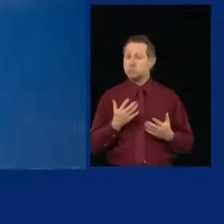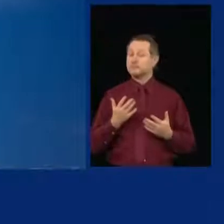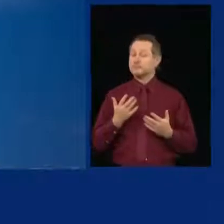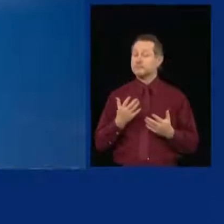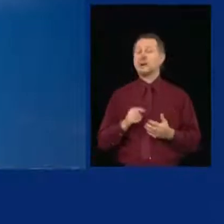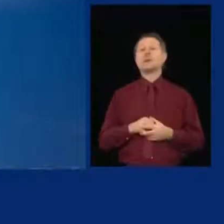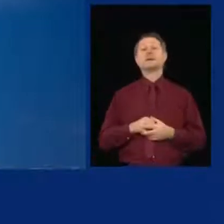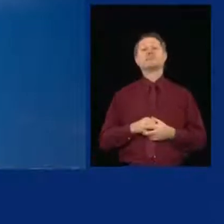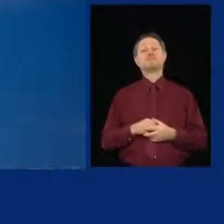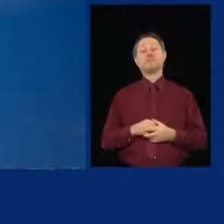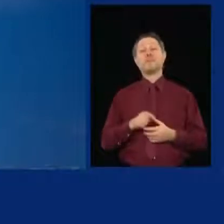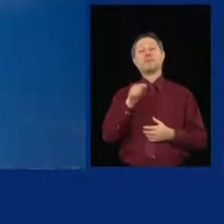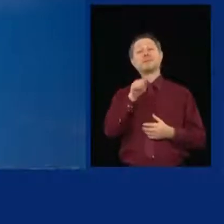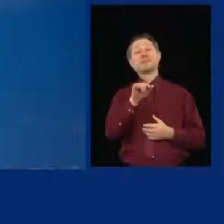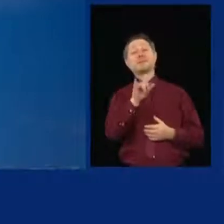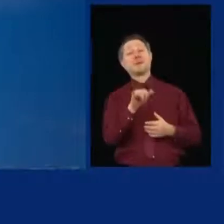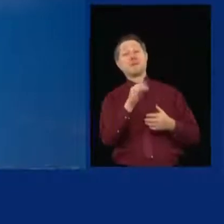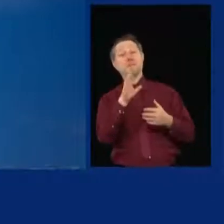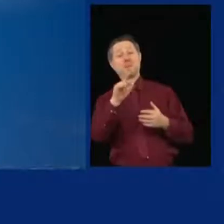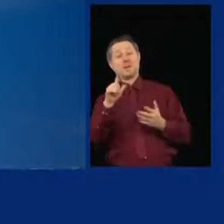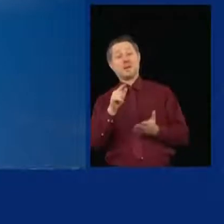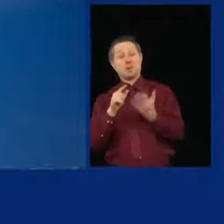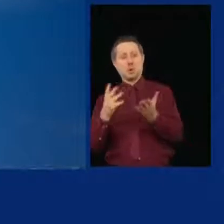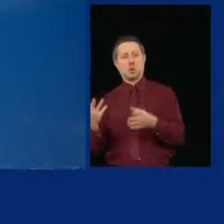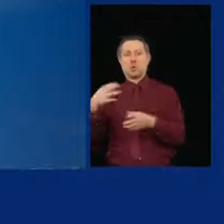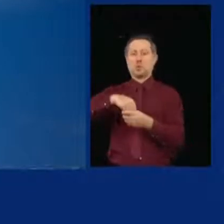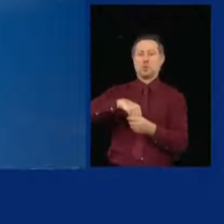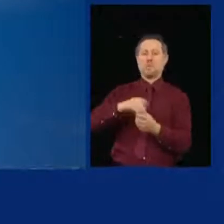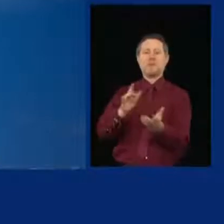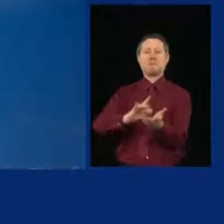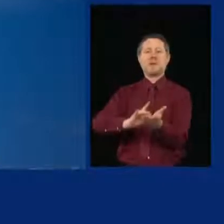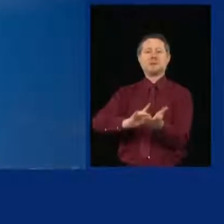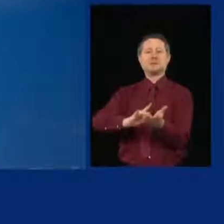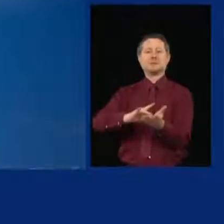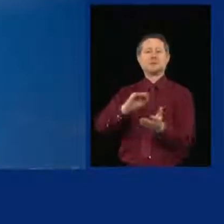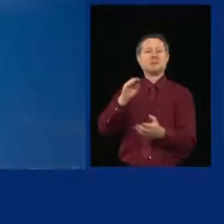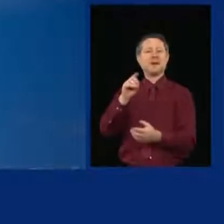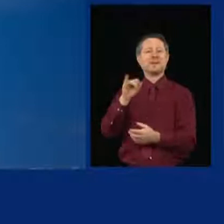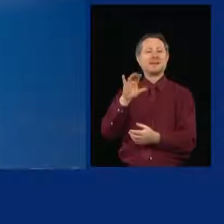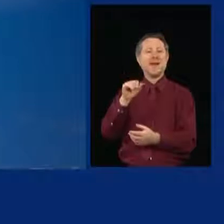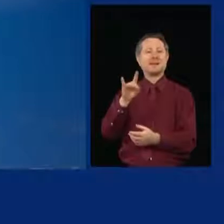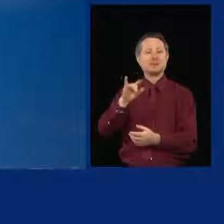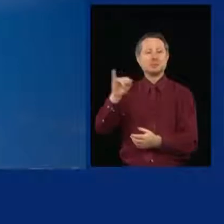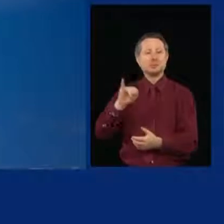The House bill also has Medicaid funding. It increases food assistance.